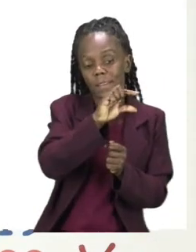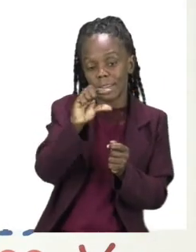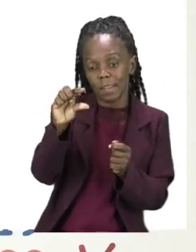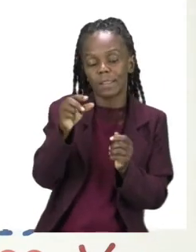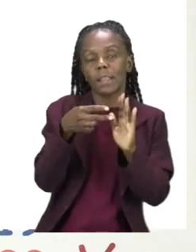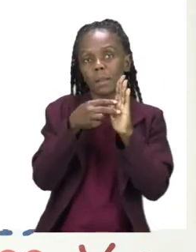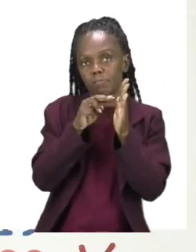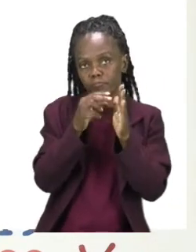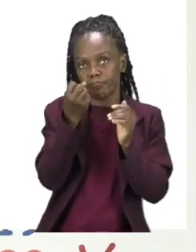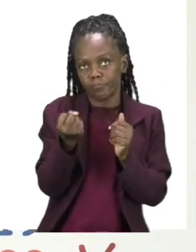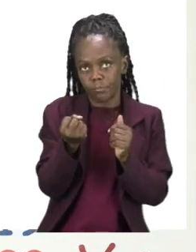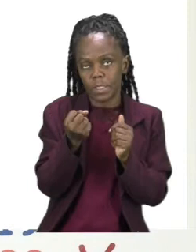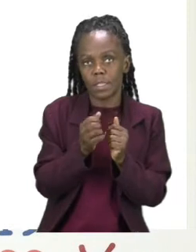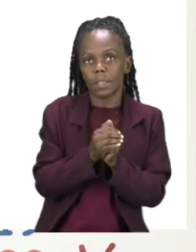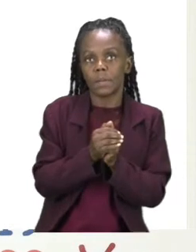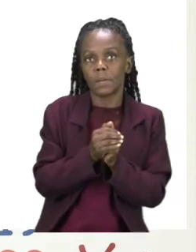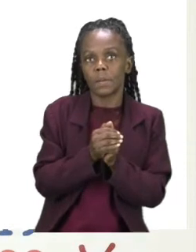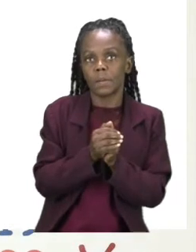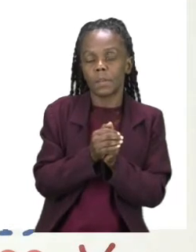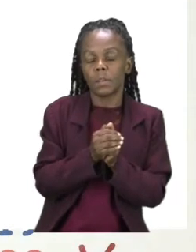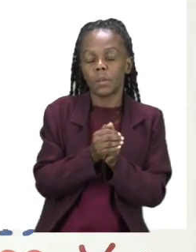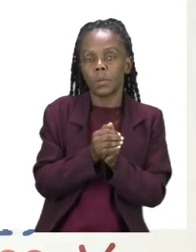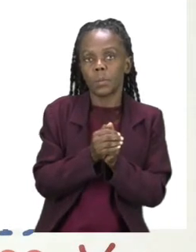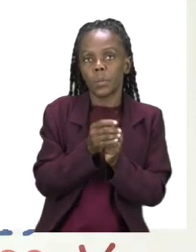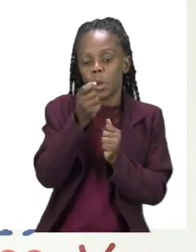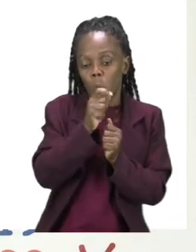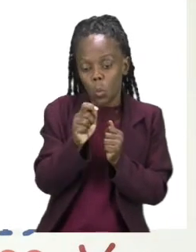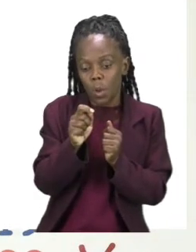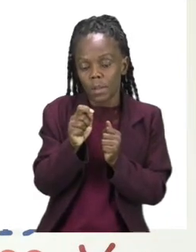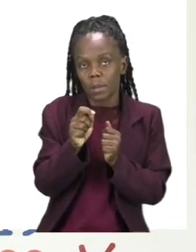am going to write the word in on the dash.